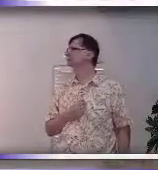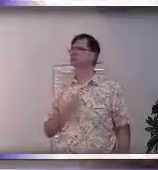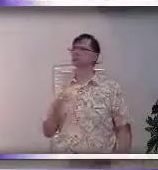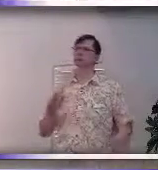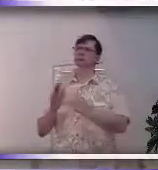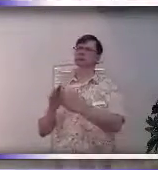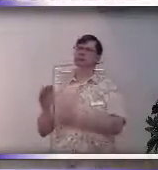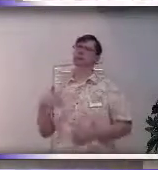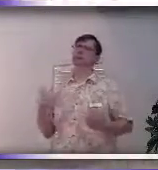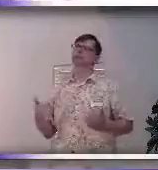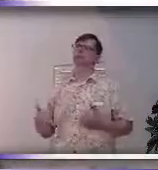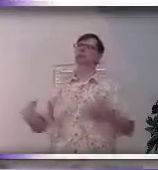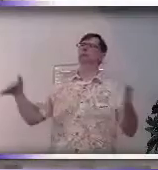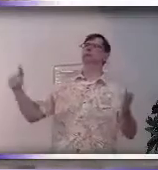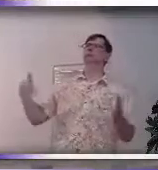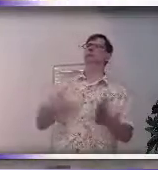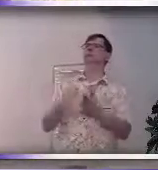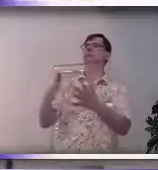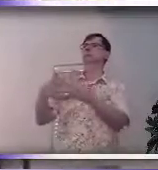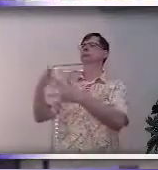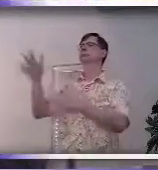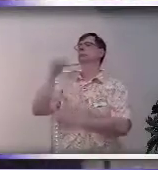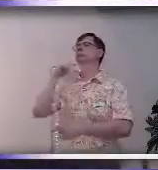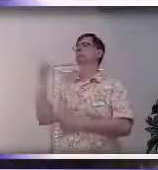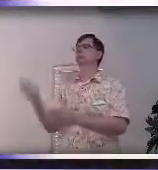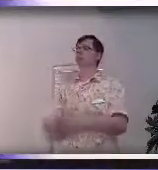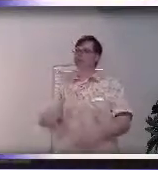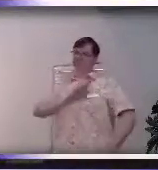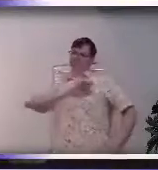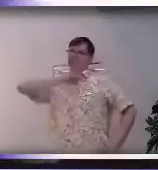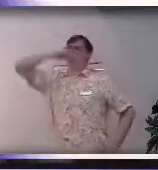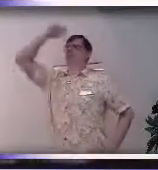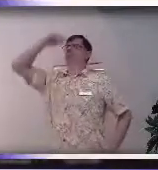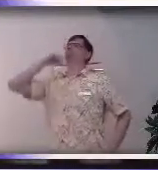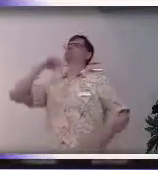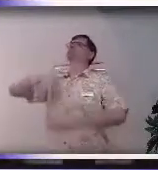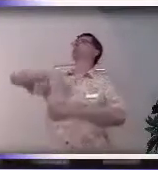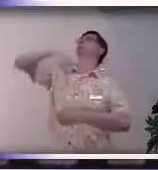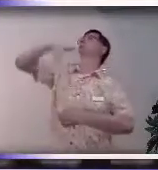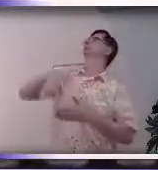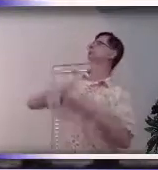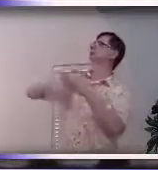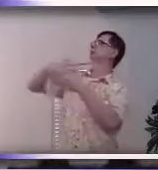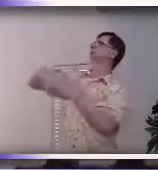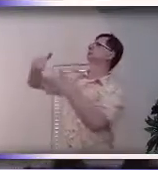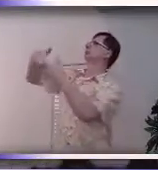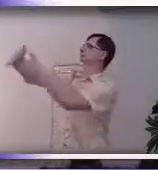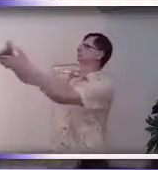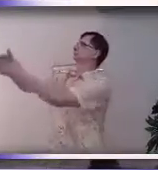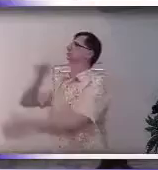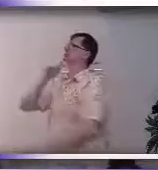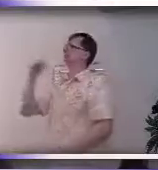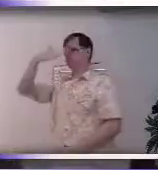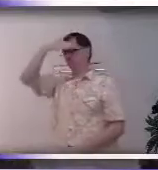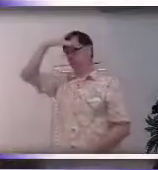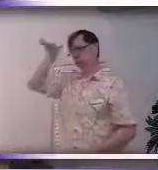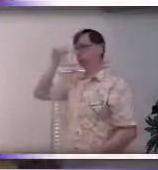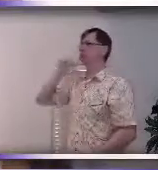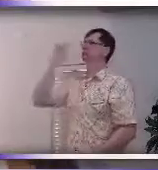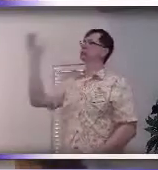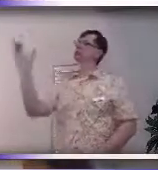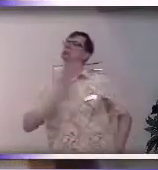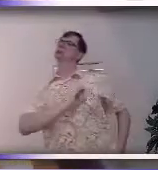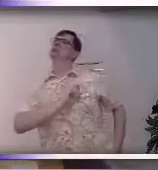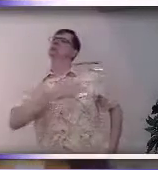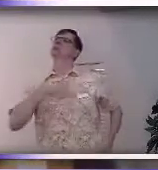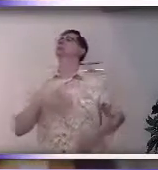as that happens, we begin to see the rewards of our spiritual journey. We get to see what our